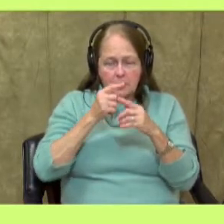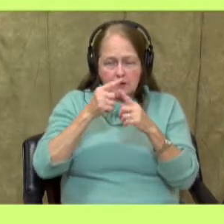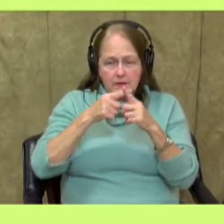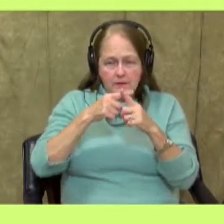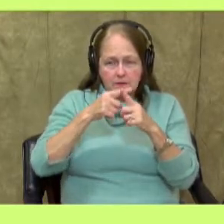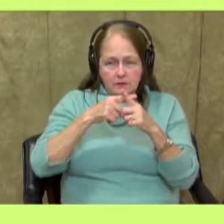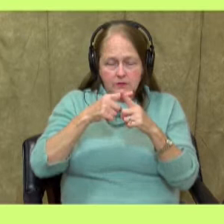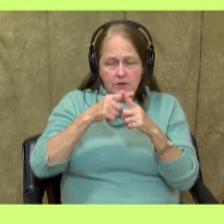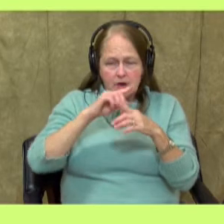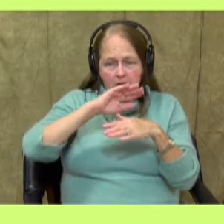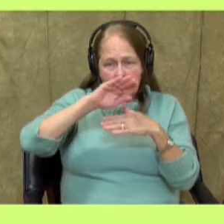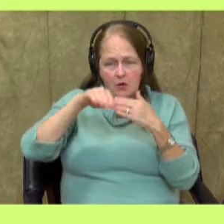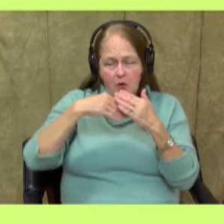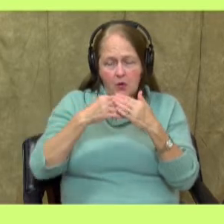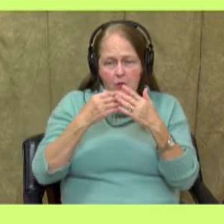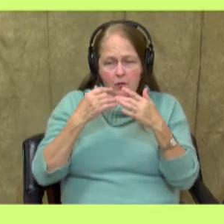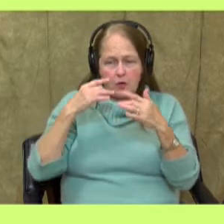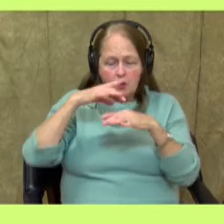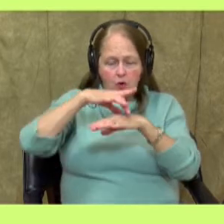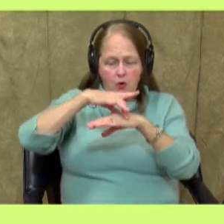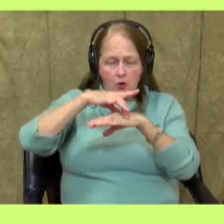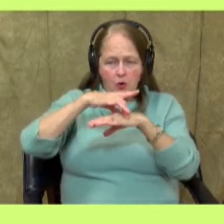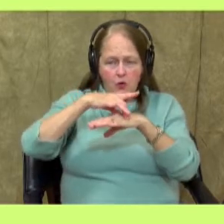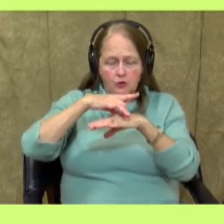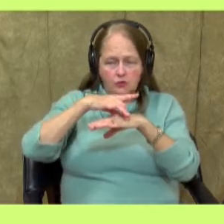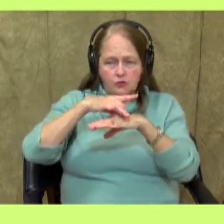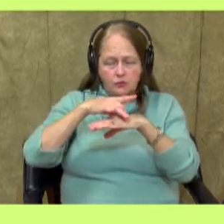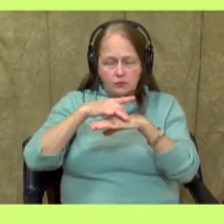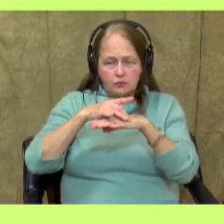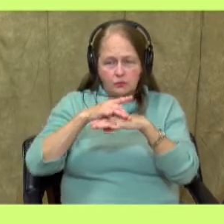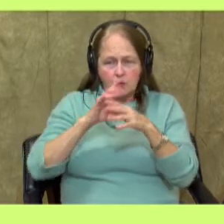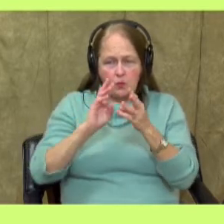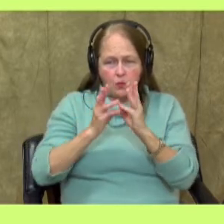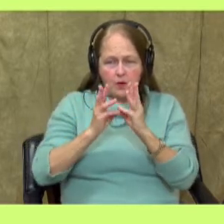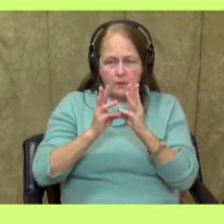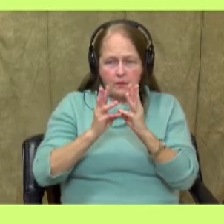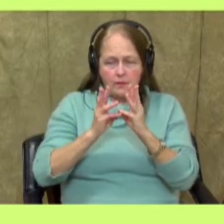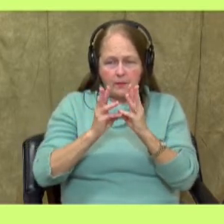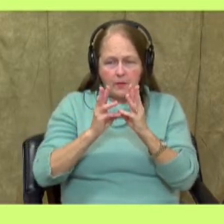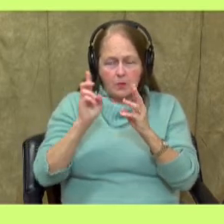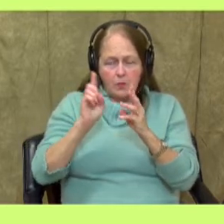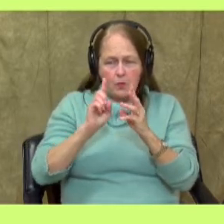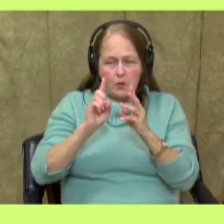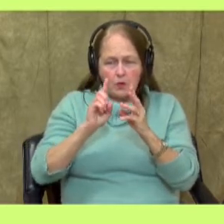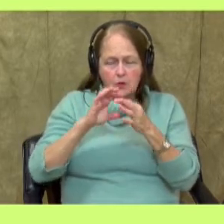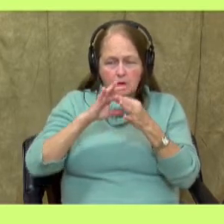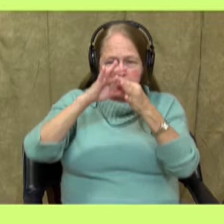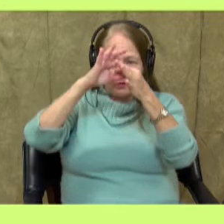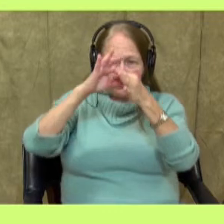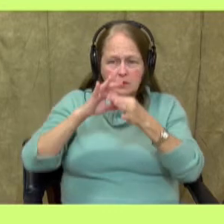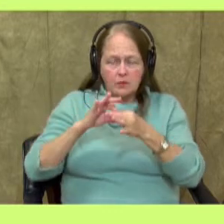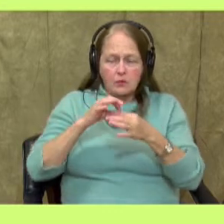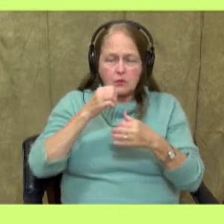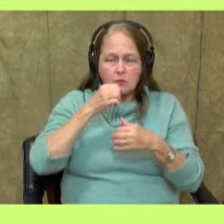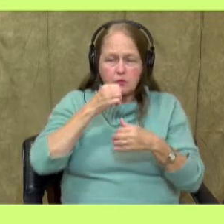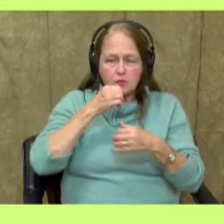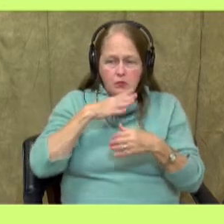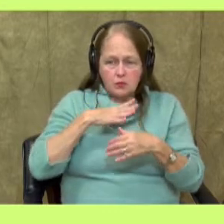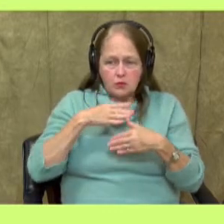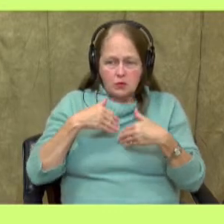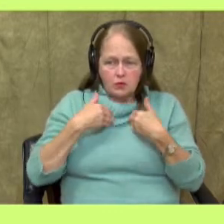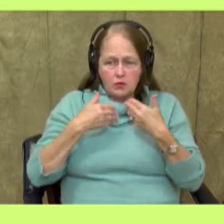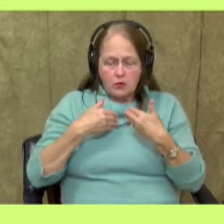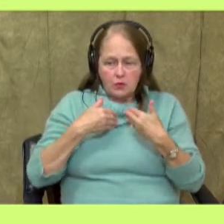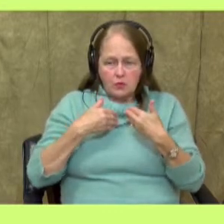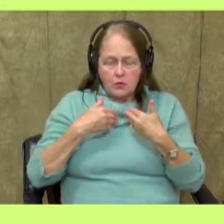turn impacts Earth's climate. Which topic would that relate to? Would it relate to the young lady who's thinking